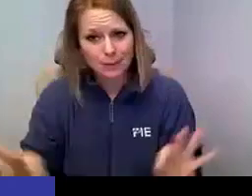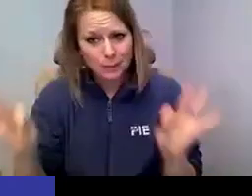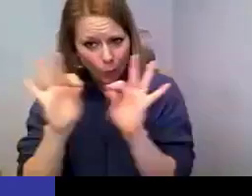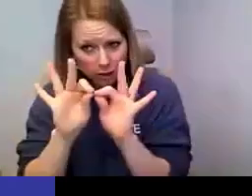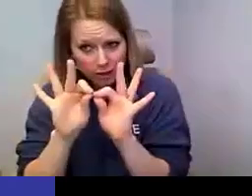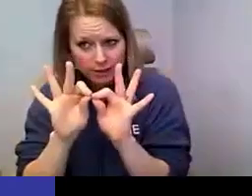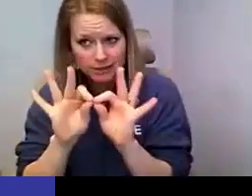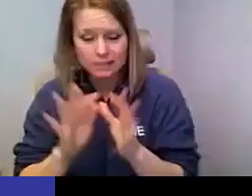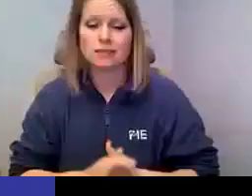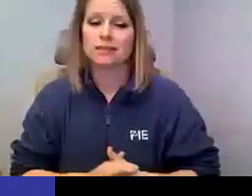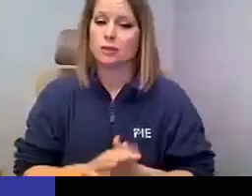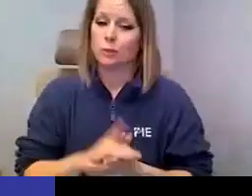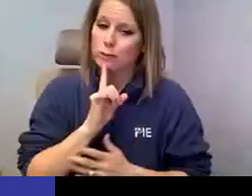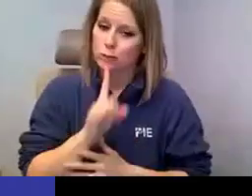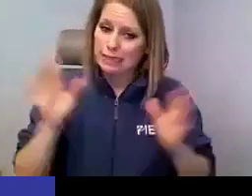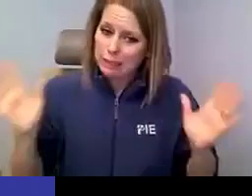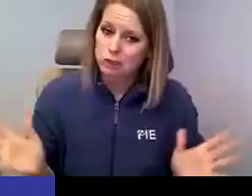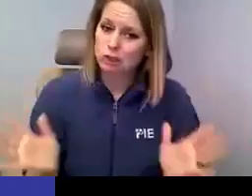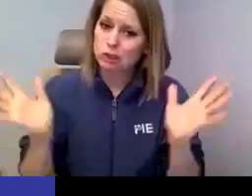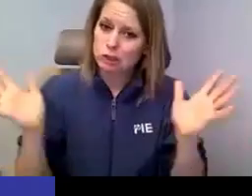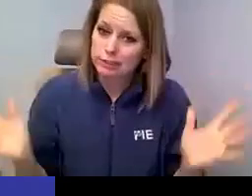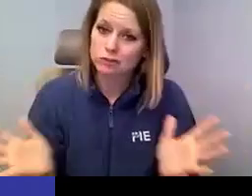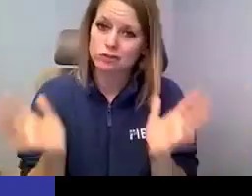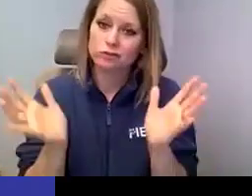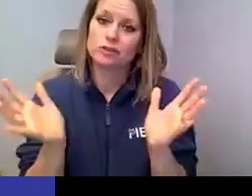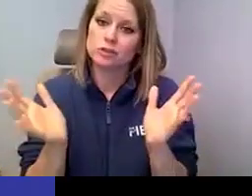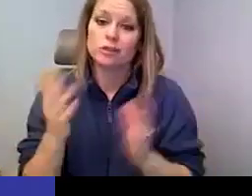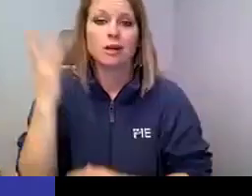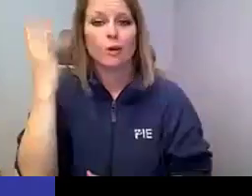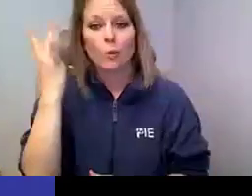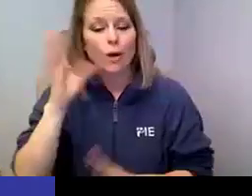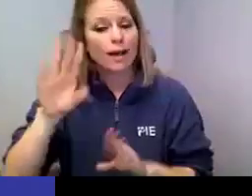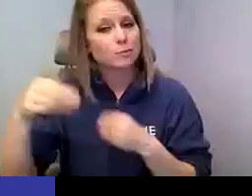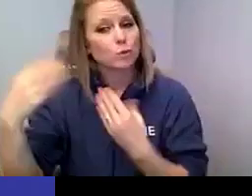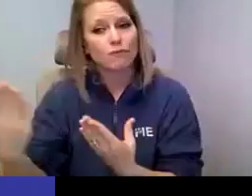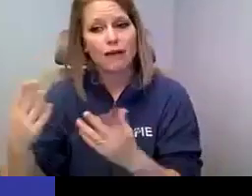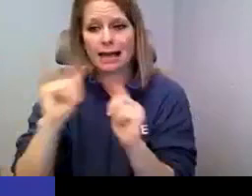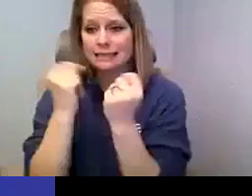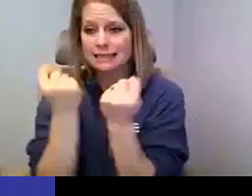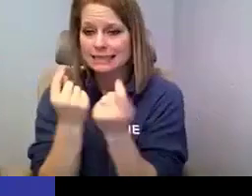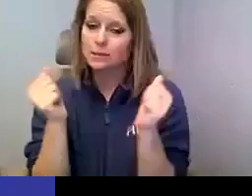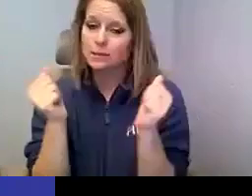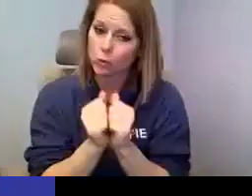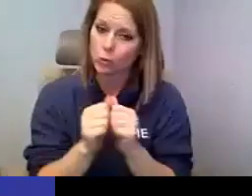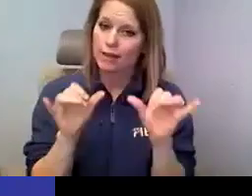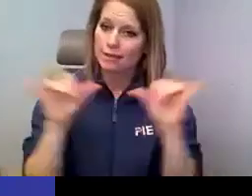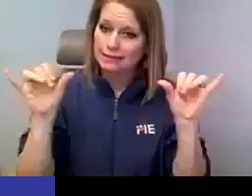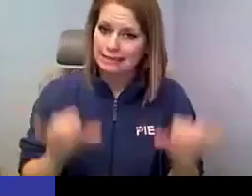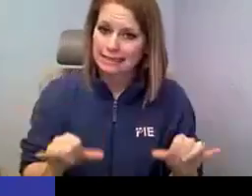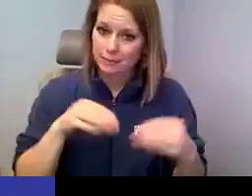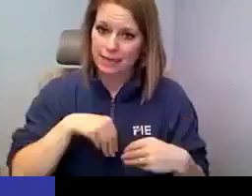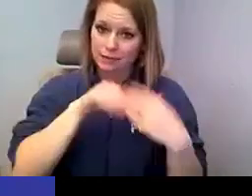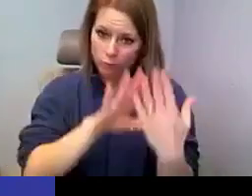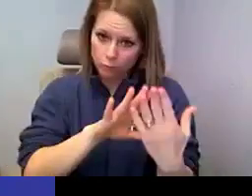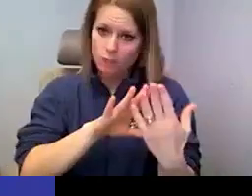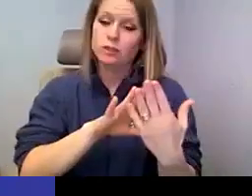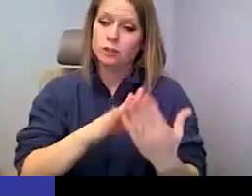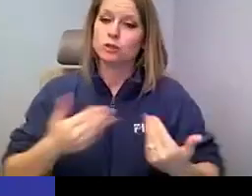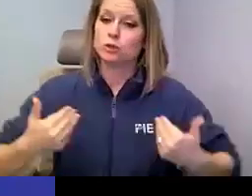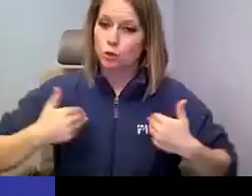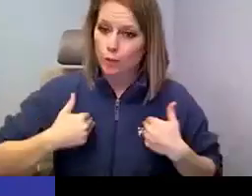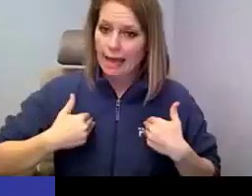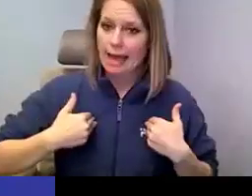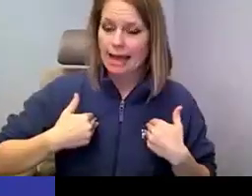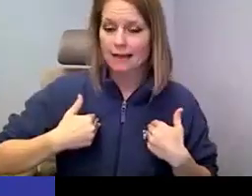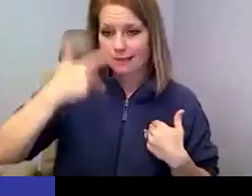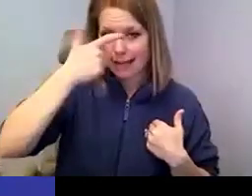We highly encourage it. It's because it provides IEP teams, again, with a systematic way to embed trauma-sensitive schools' core